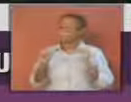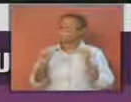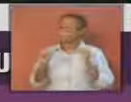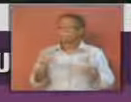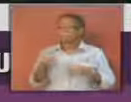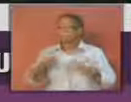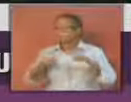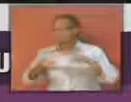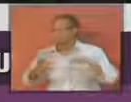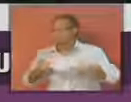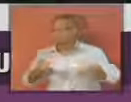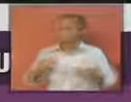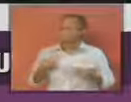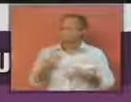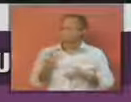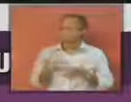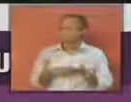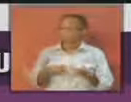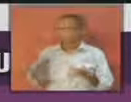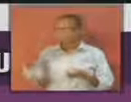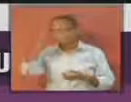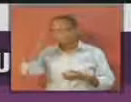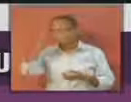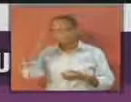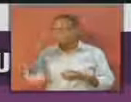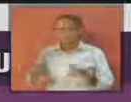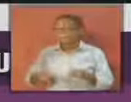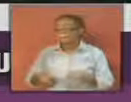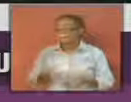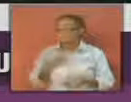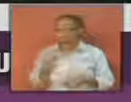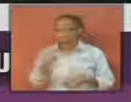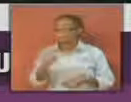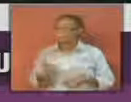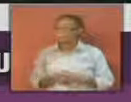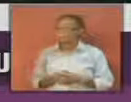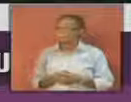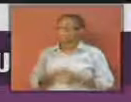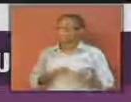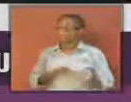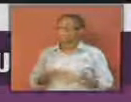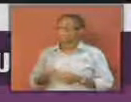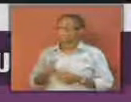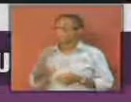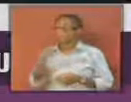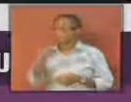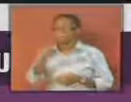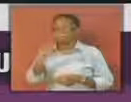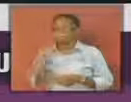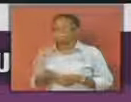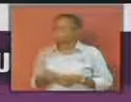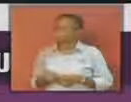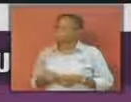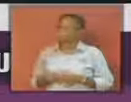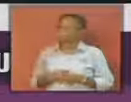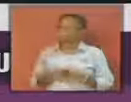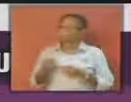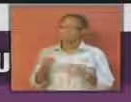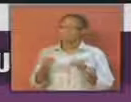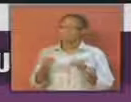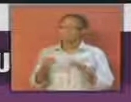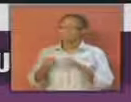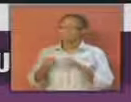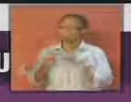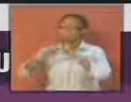and recreational sectors that were thought to have been causing increased infections have been mostly shut down, but the numbers